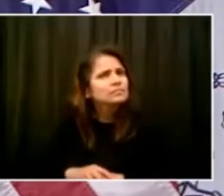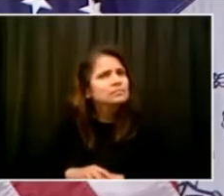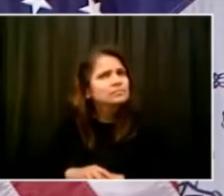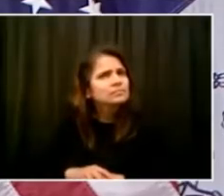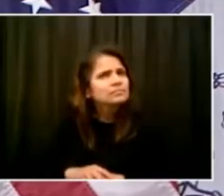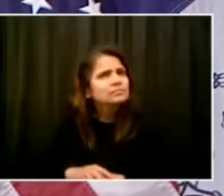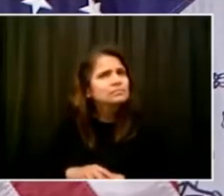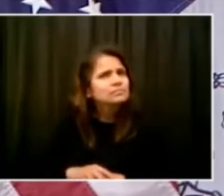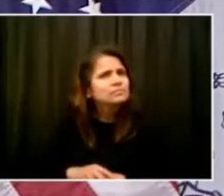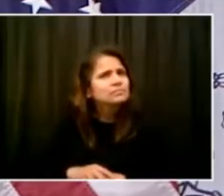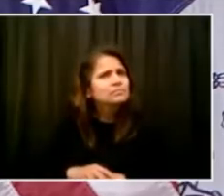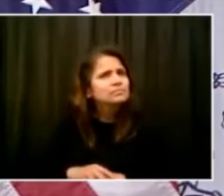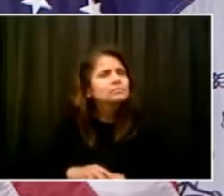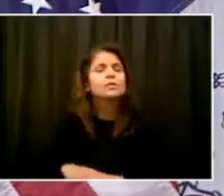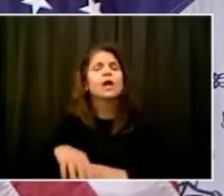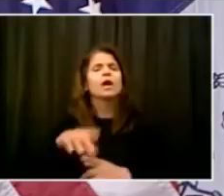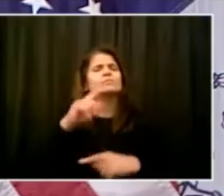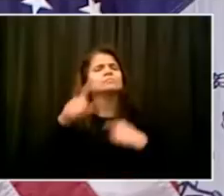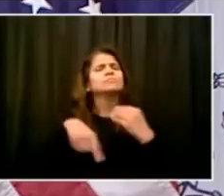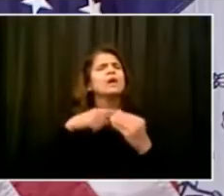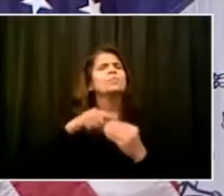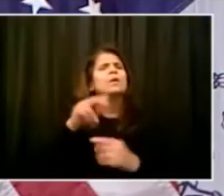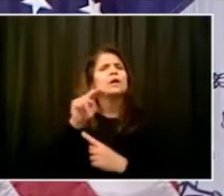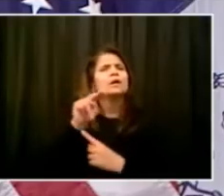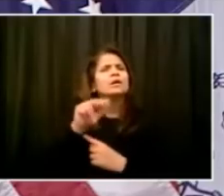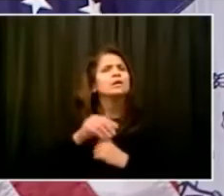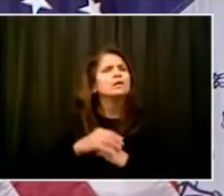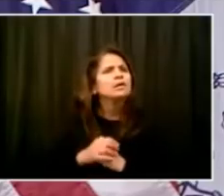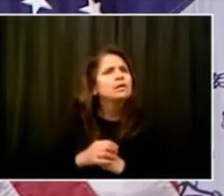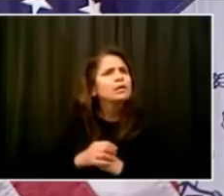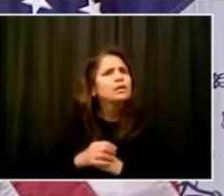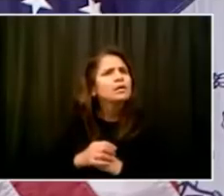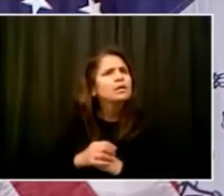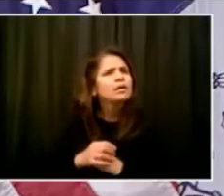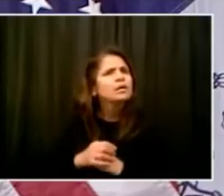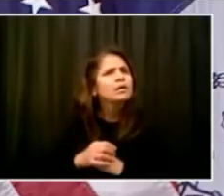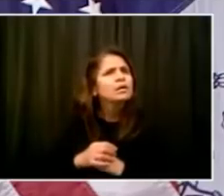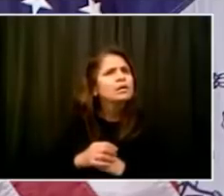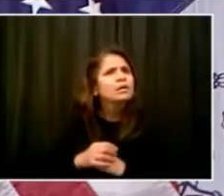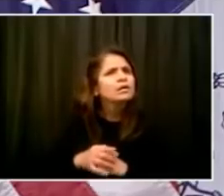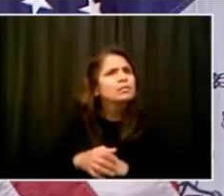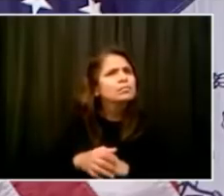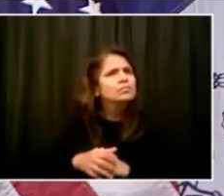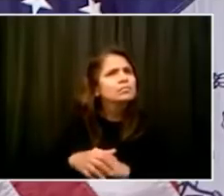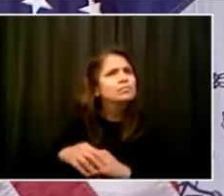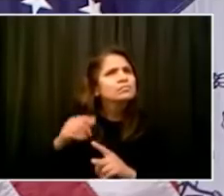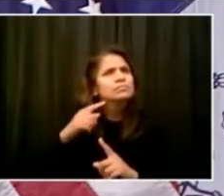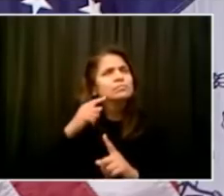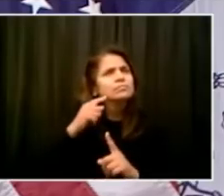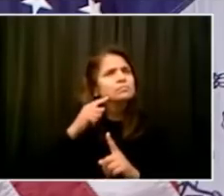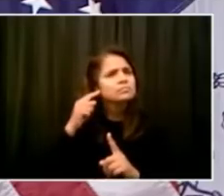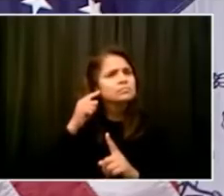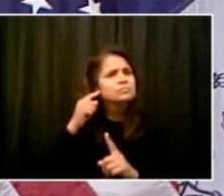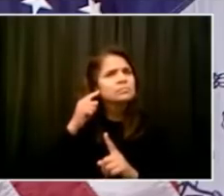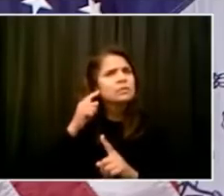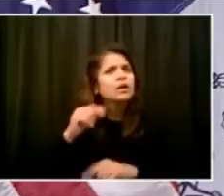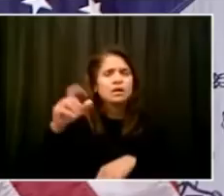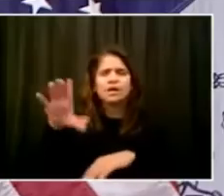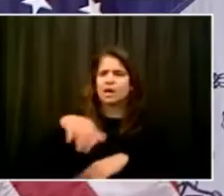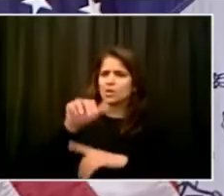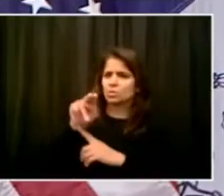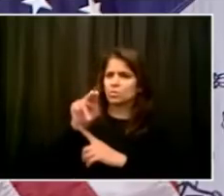vacant units, it's also for occupied units. So I wanted to know, since you appointed all the members of